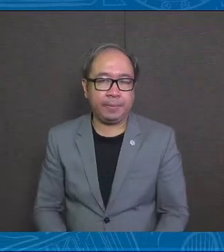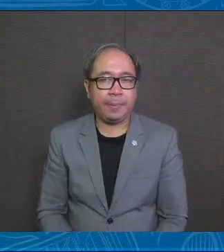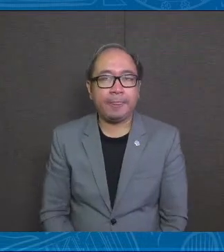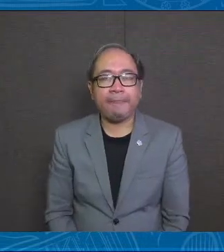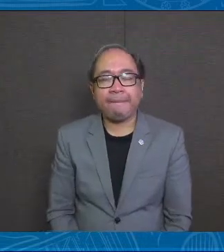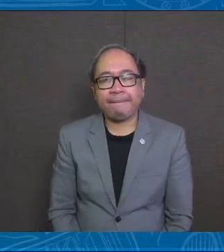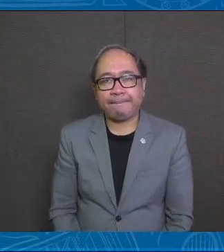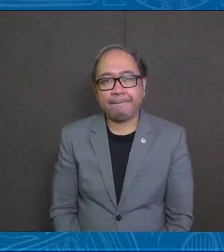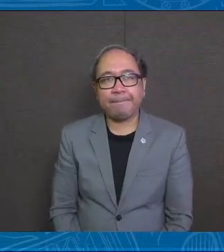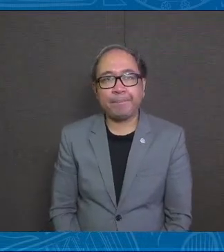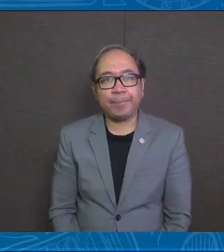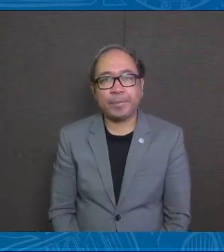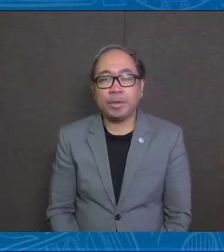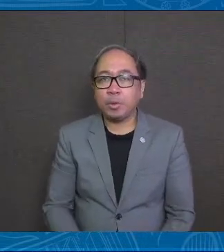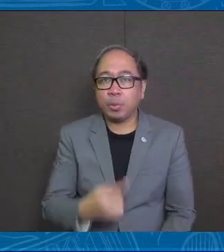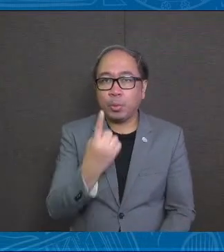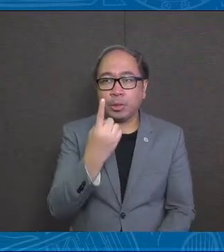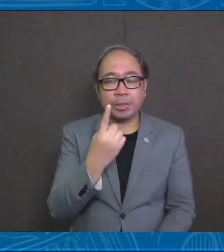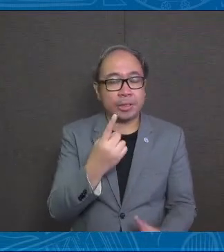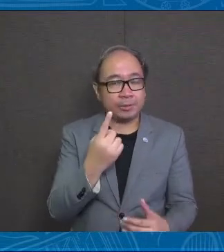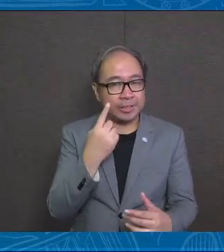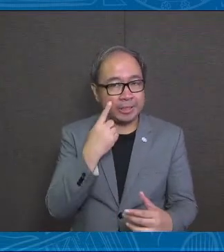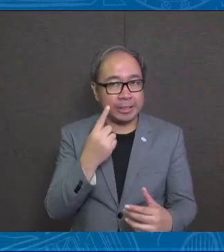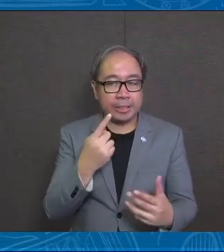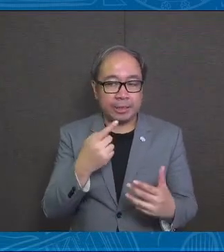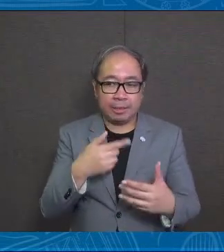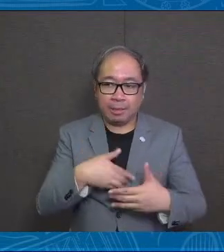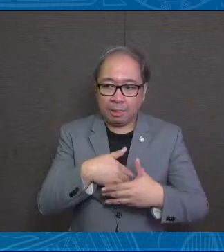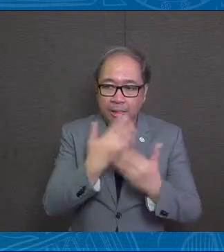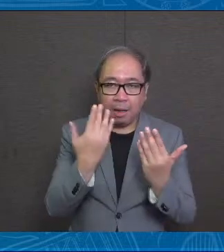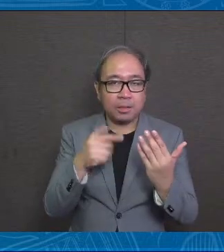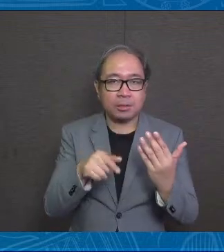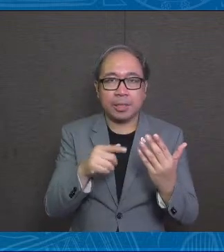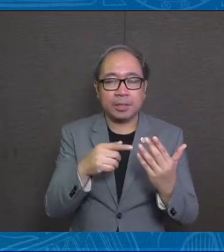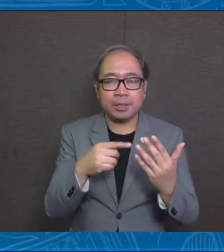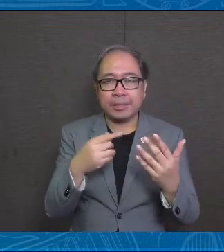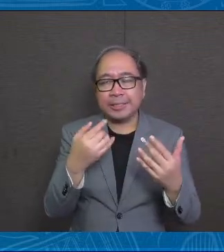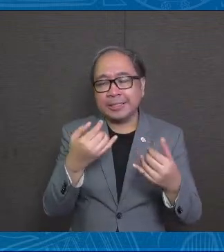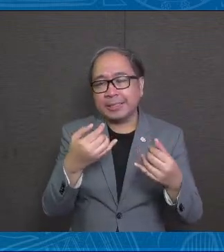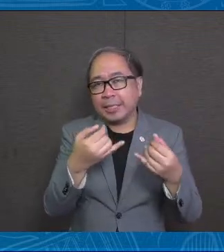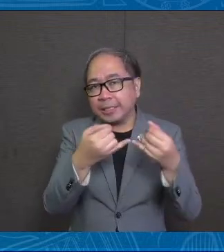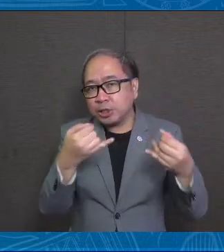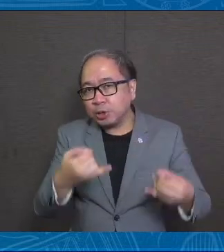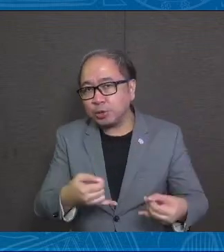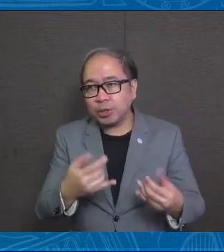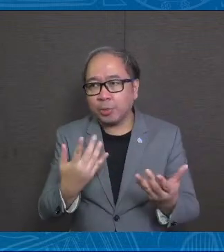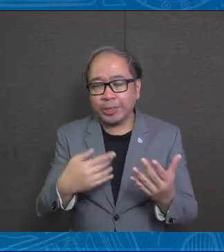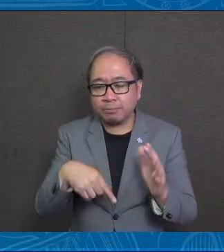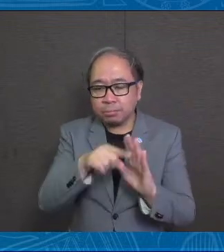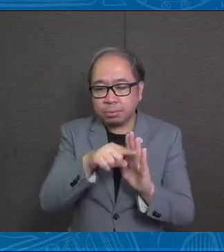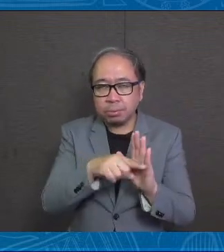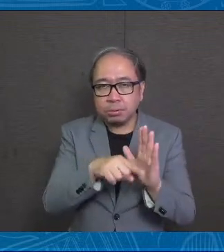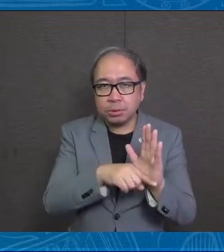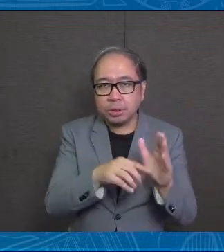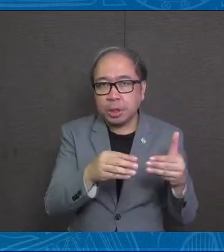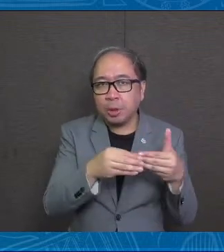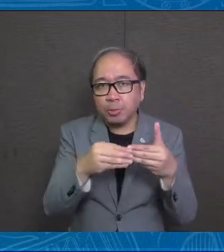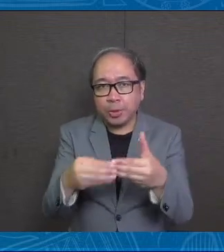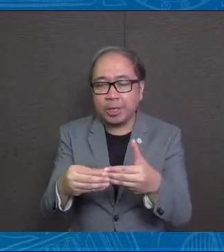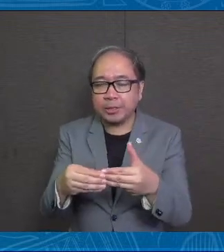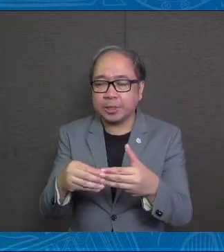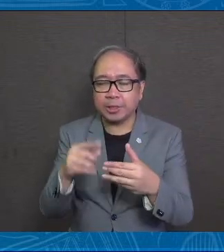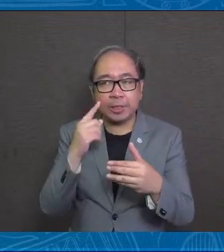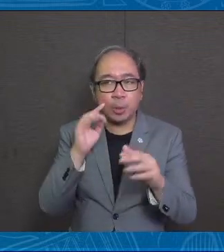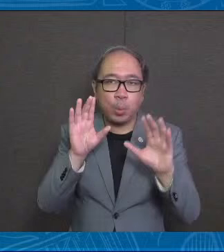one of the challenges, the lack of the institutional mandates and fragmented responsibilities. So it's great to hear, really encouraging